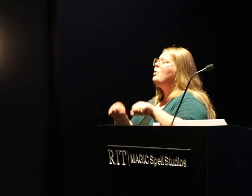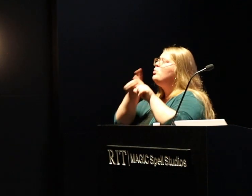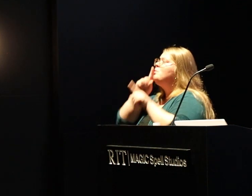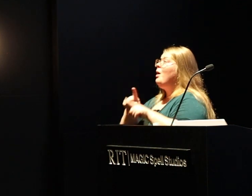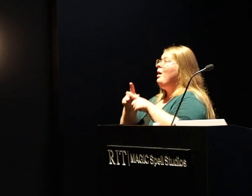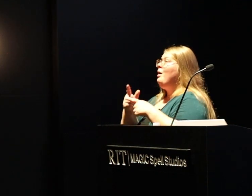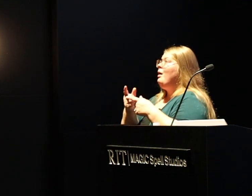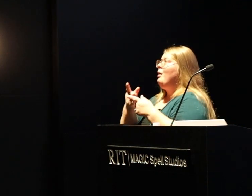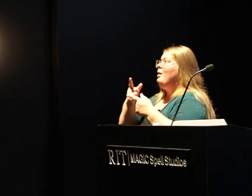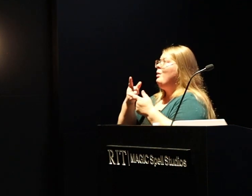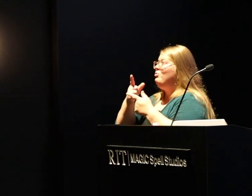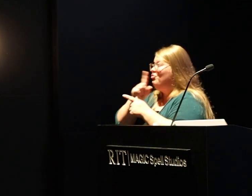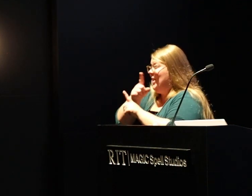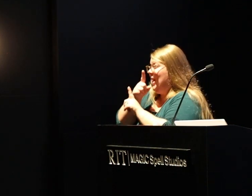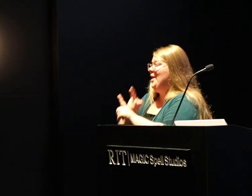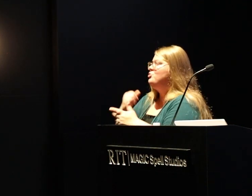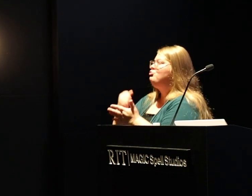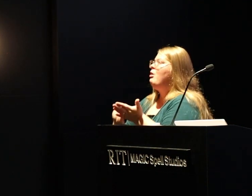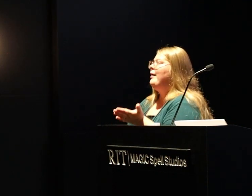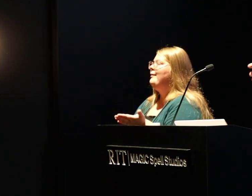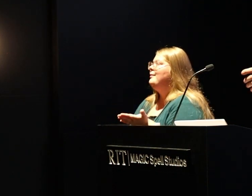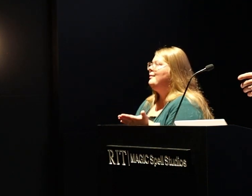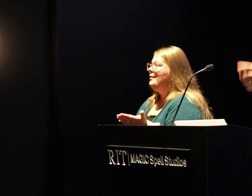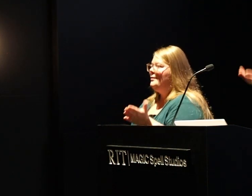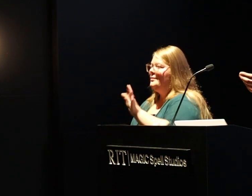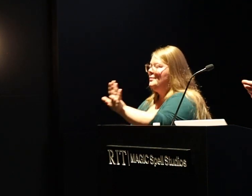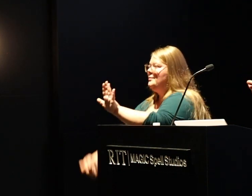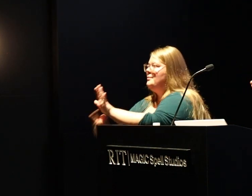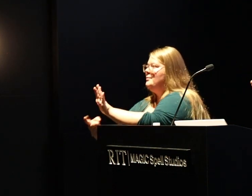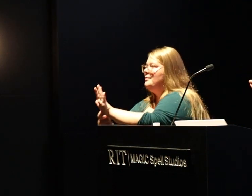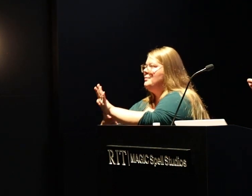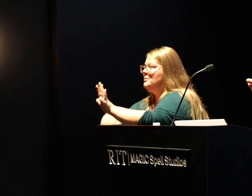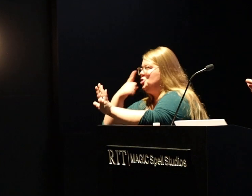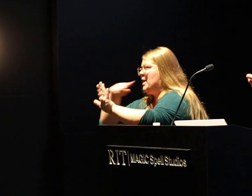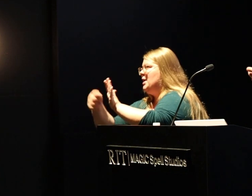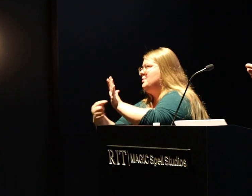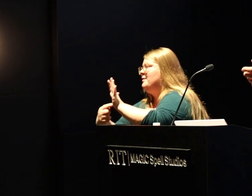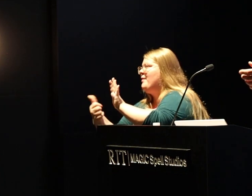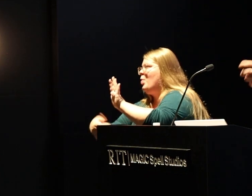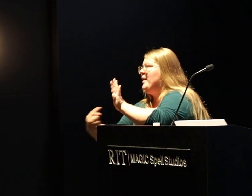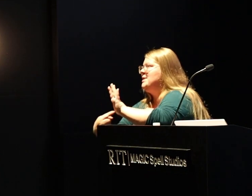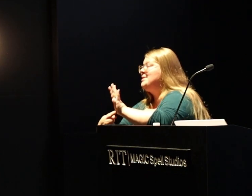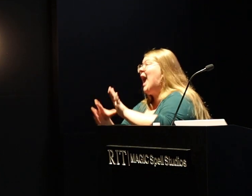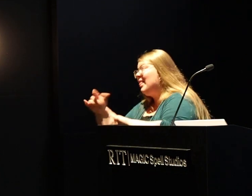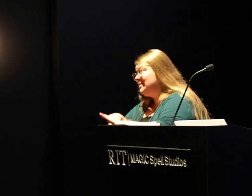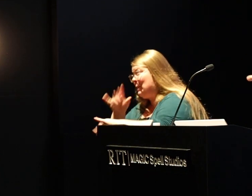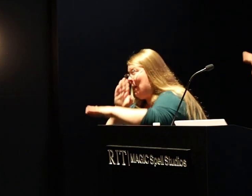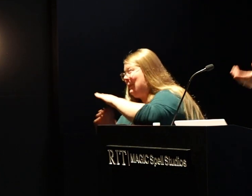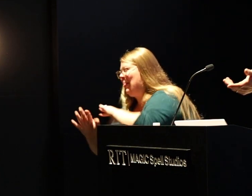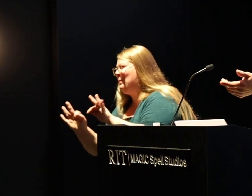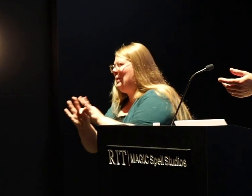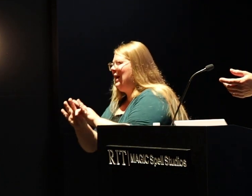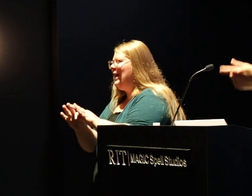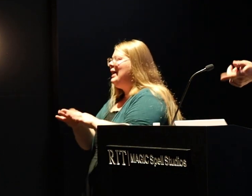boring to just say that. But again, it's drawing and being humble. Because when you're going to tell somebody that